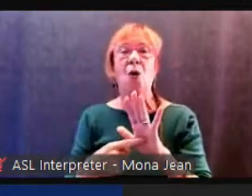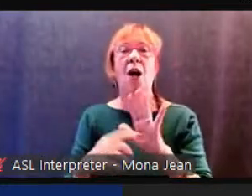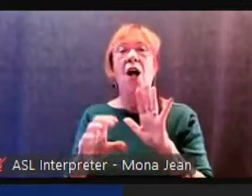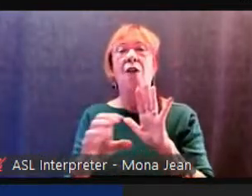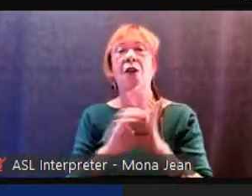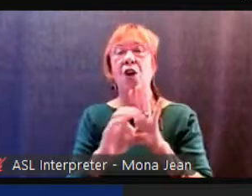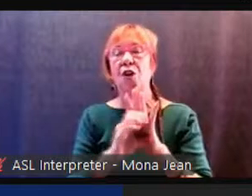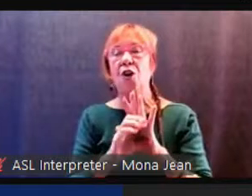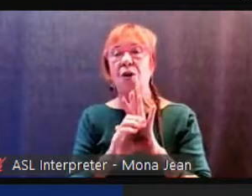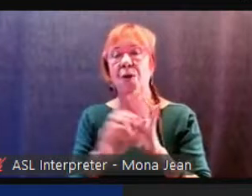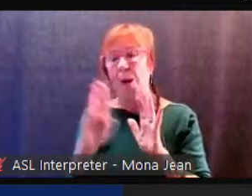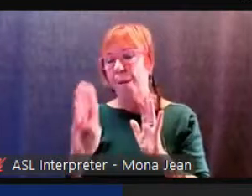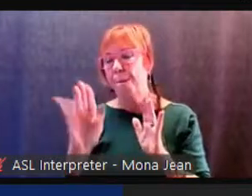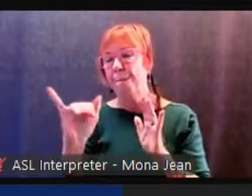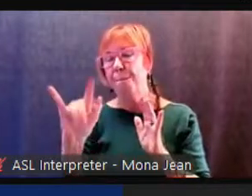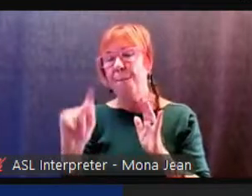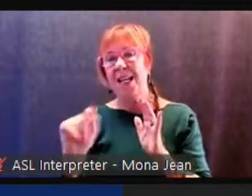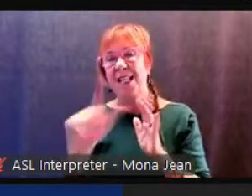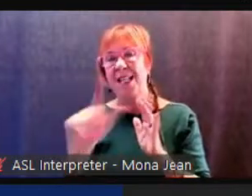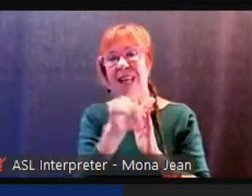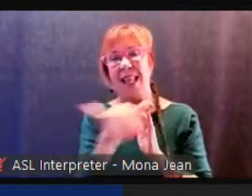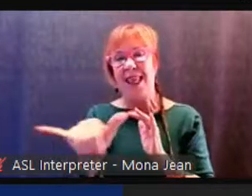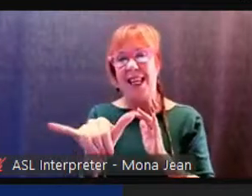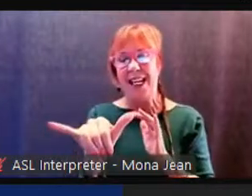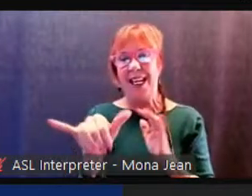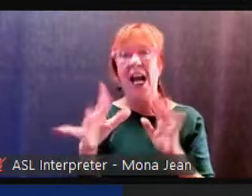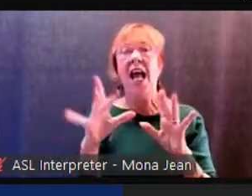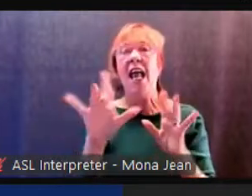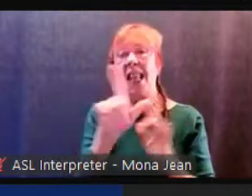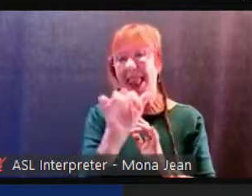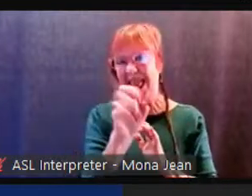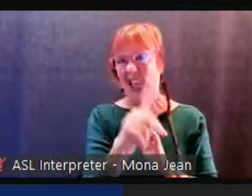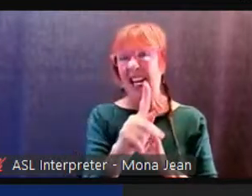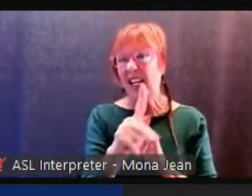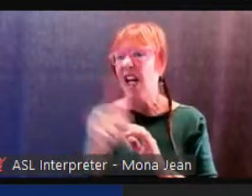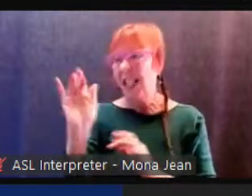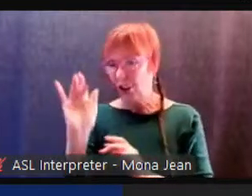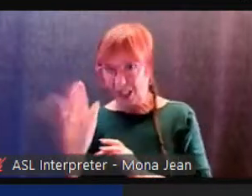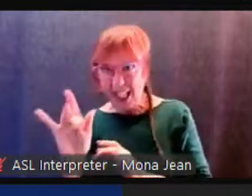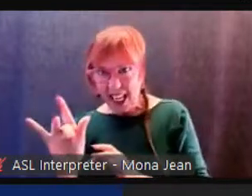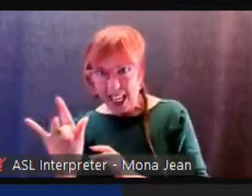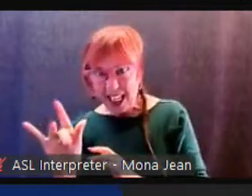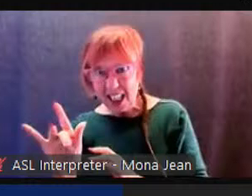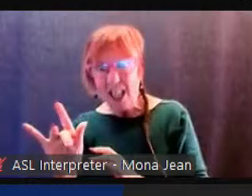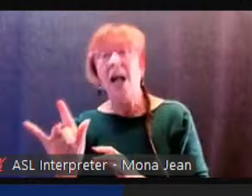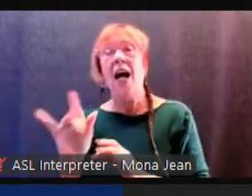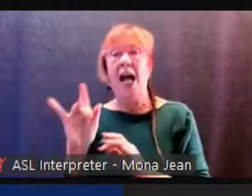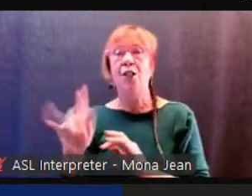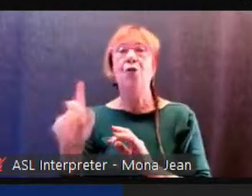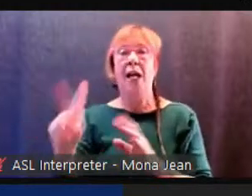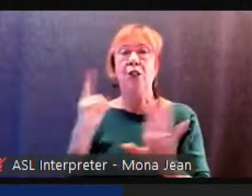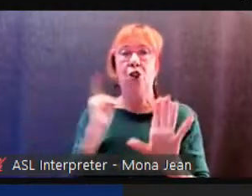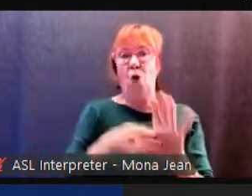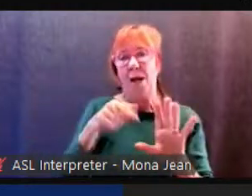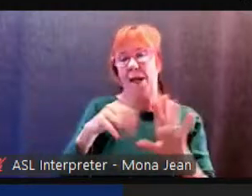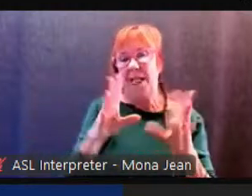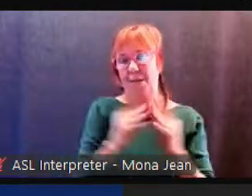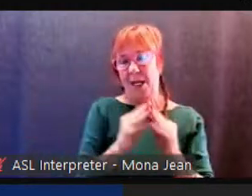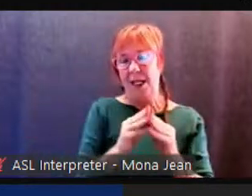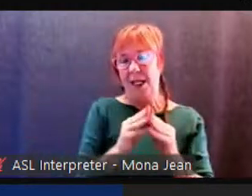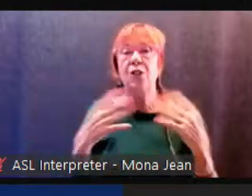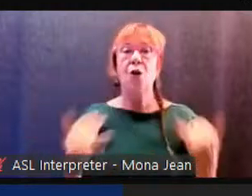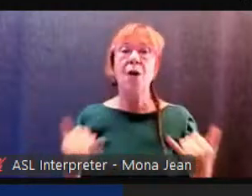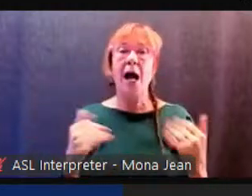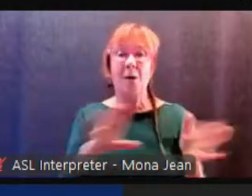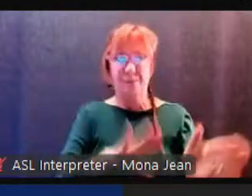type in that bit.ly link, you can join the Zoom meeting as well. We'll also have our team drop that in the YouTube chat. And with that, we will